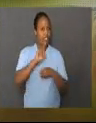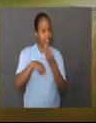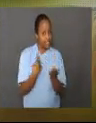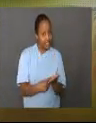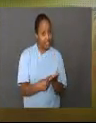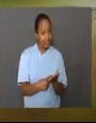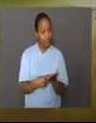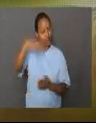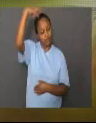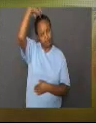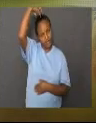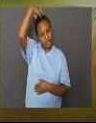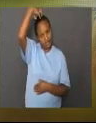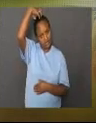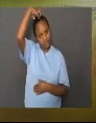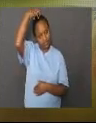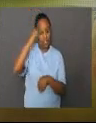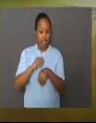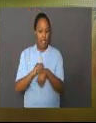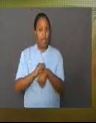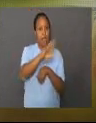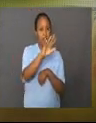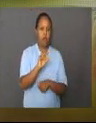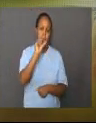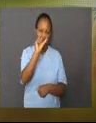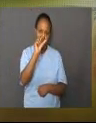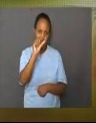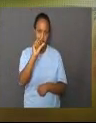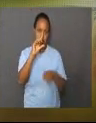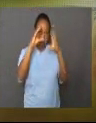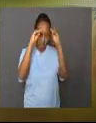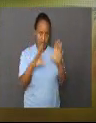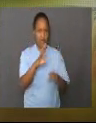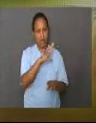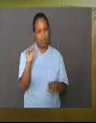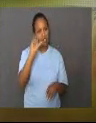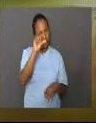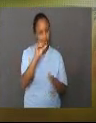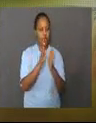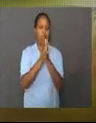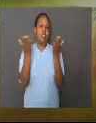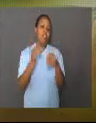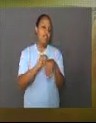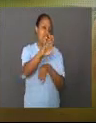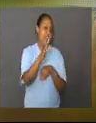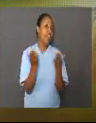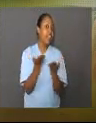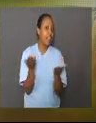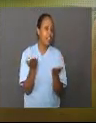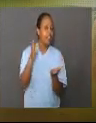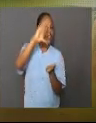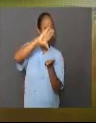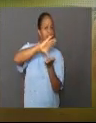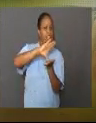Therefore, the government allocates fewer teachers and textbooks for the school in